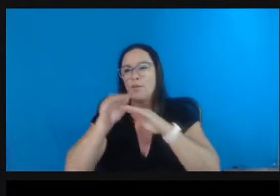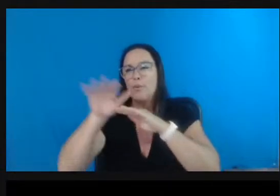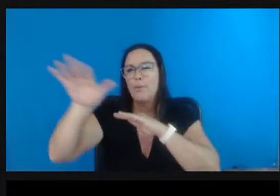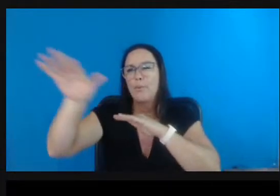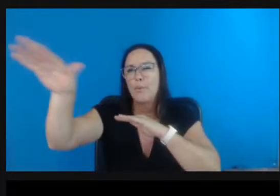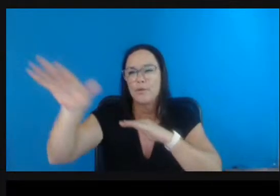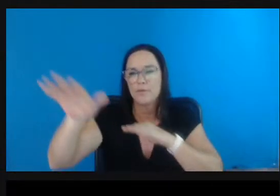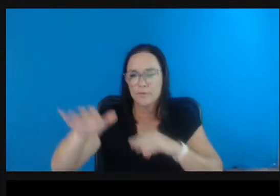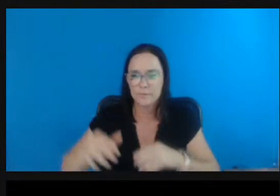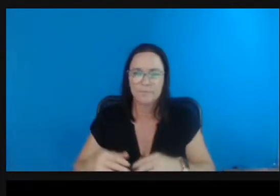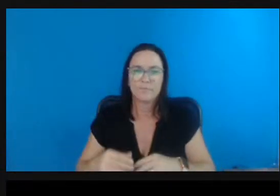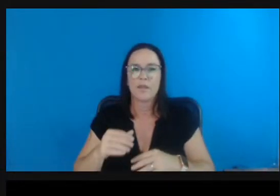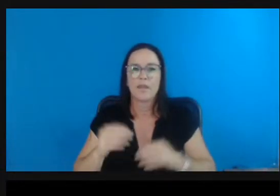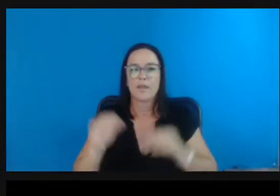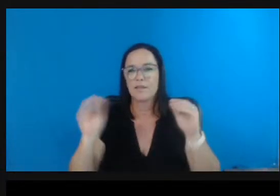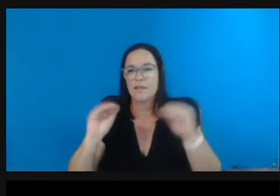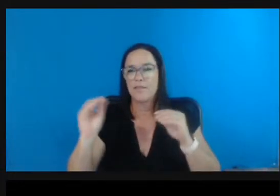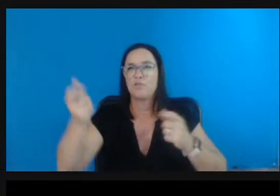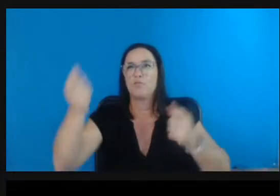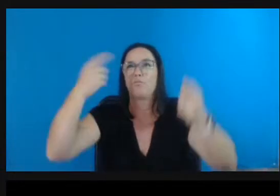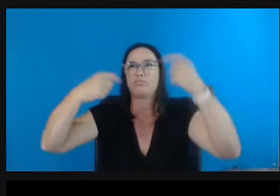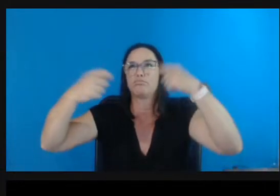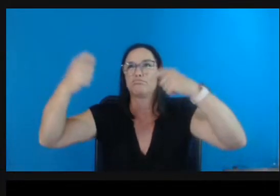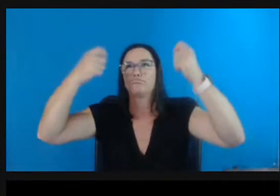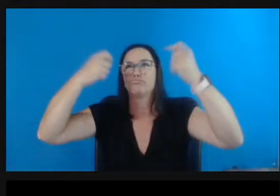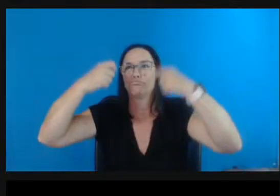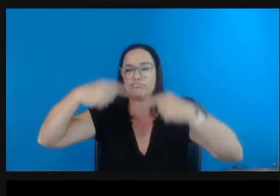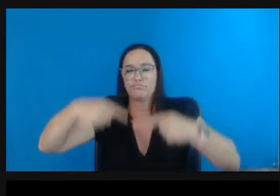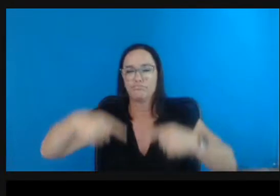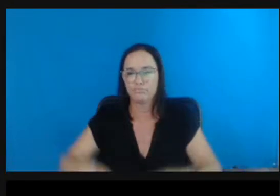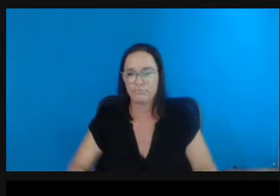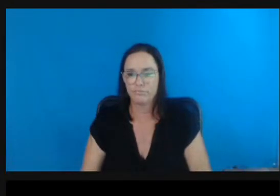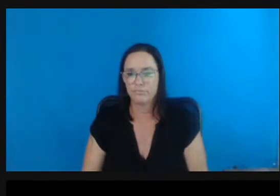no tephra fallout to worry about.